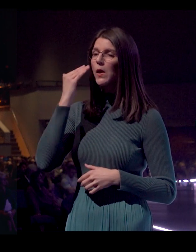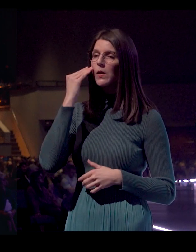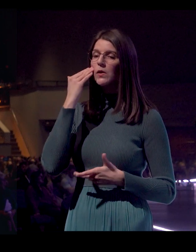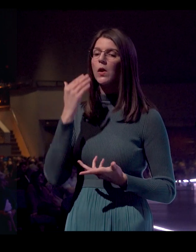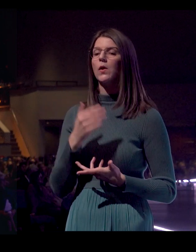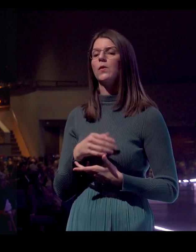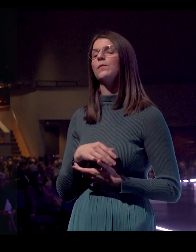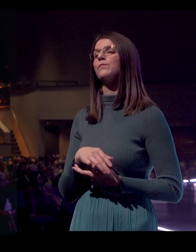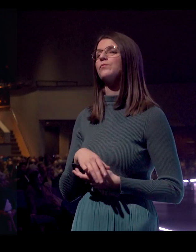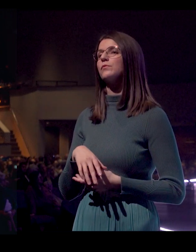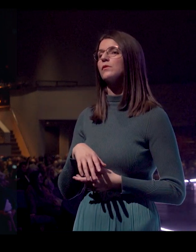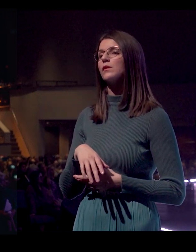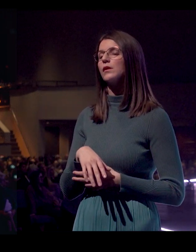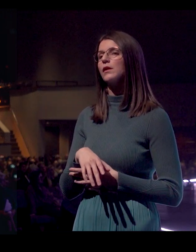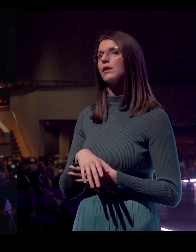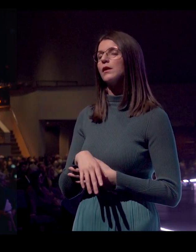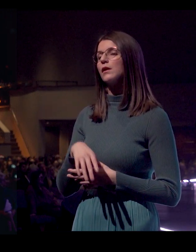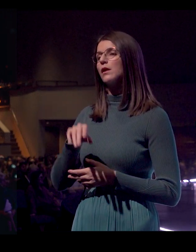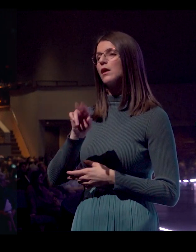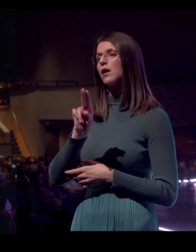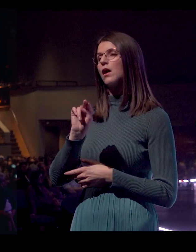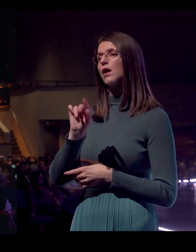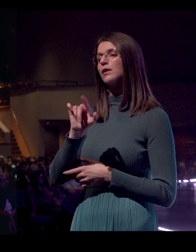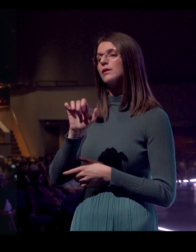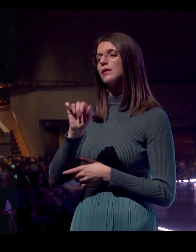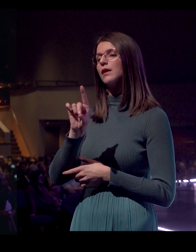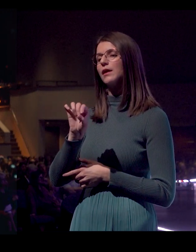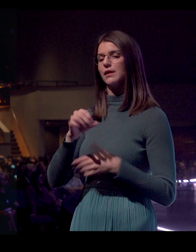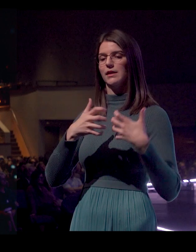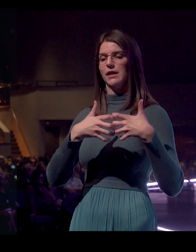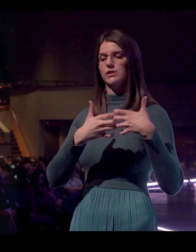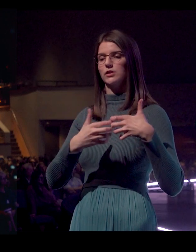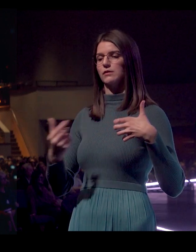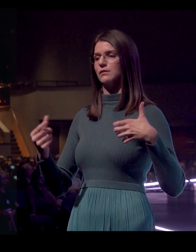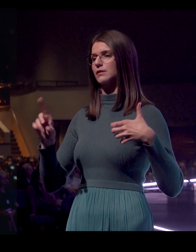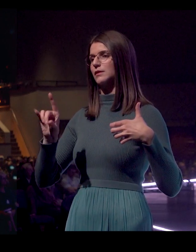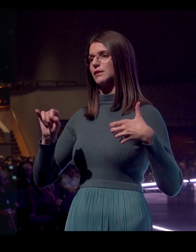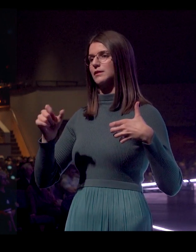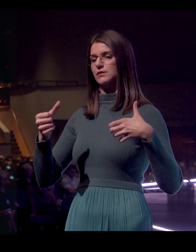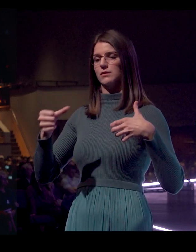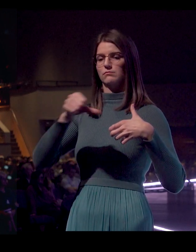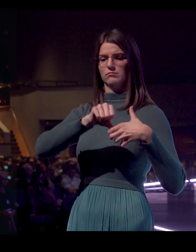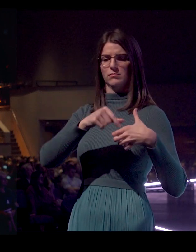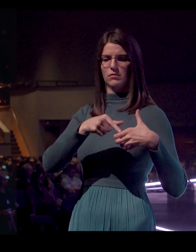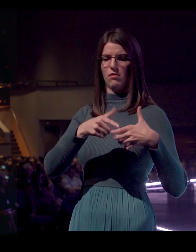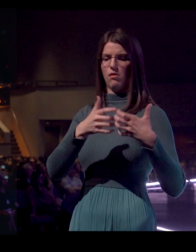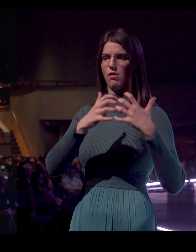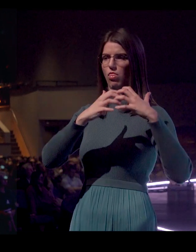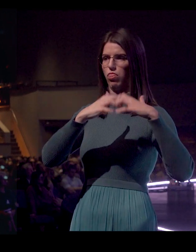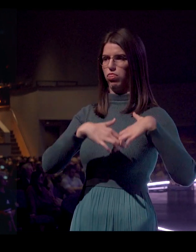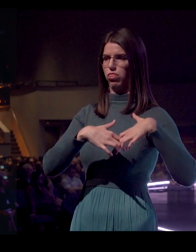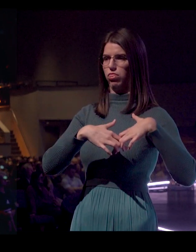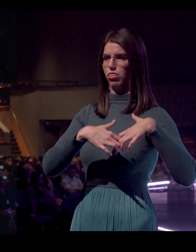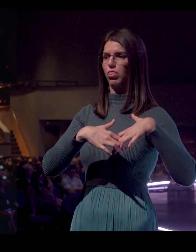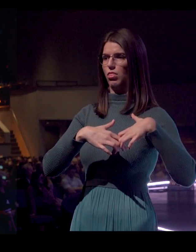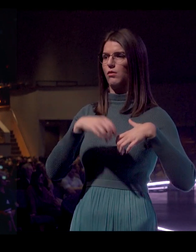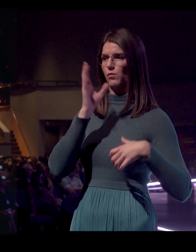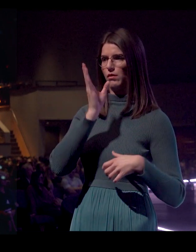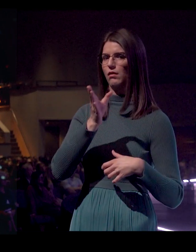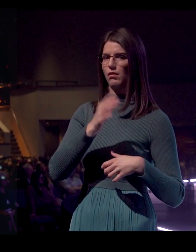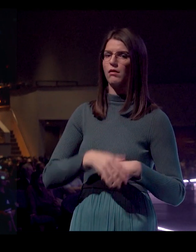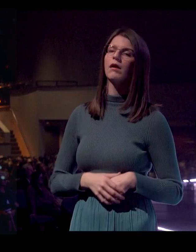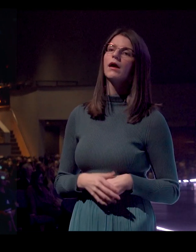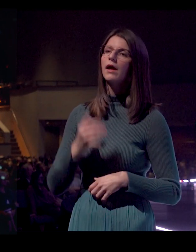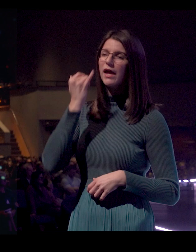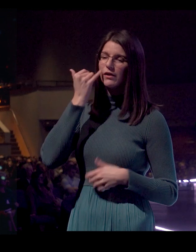engine, it will break down every single time. And if you try to fill your life up,